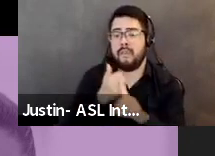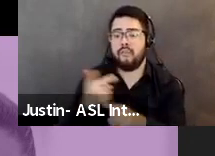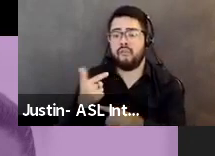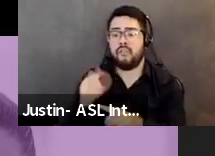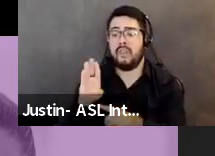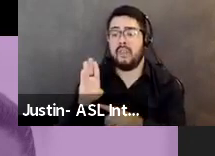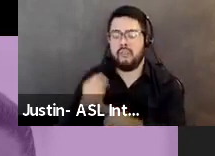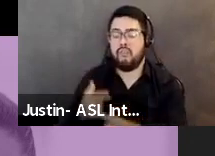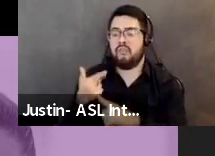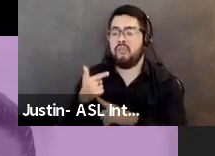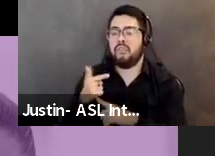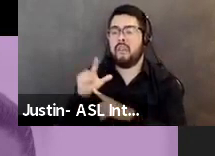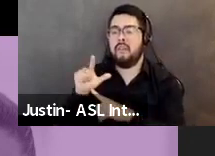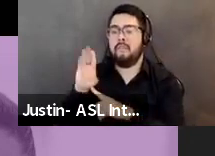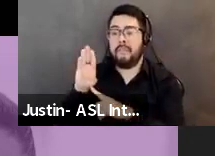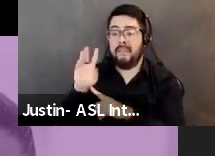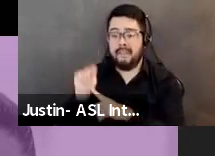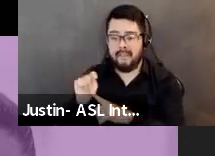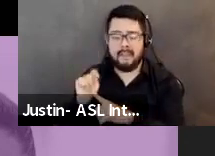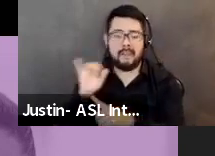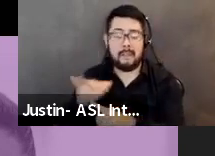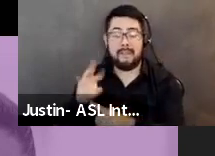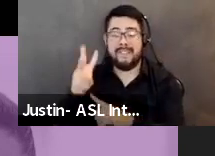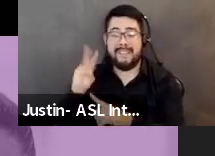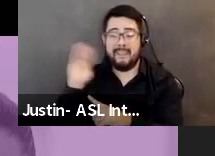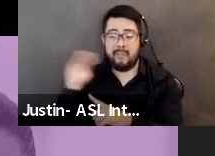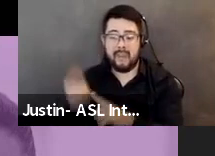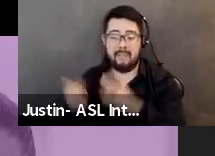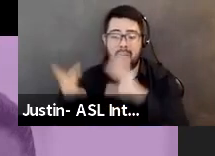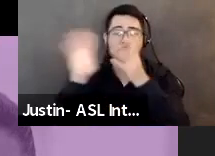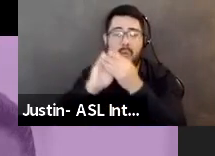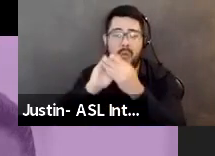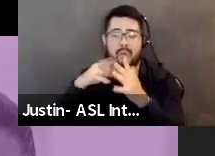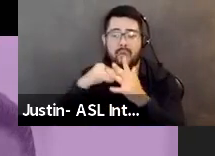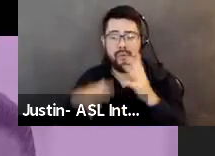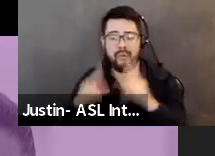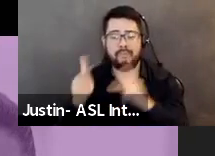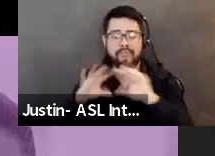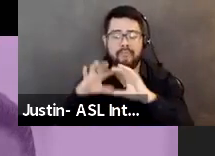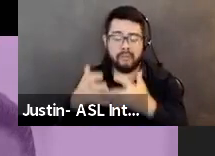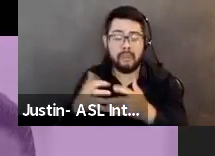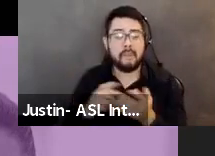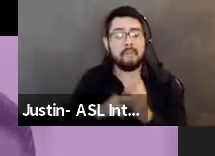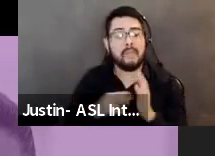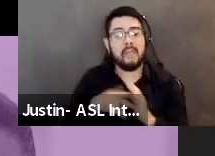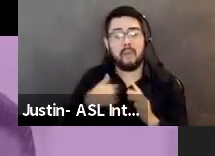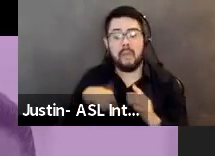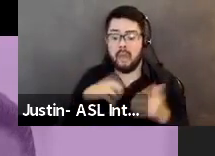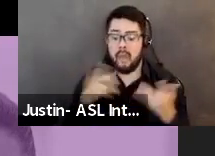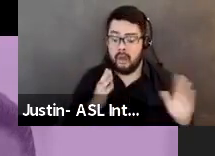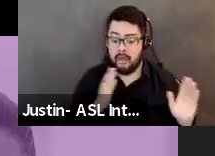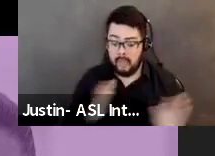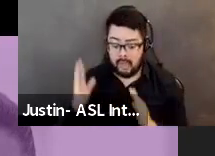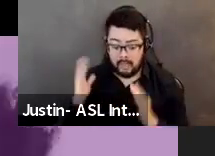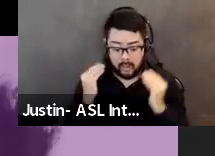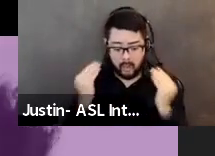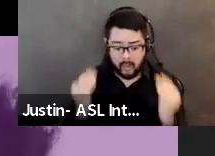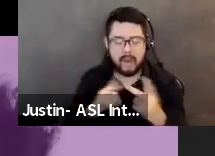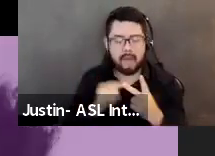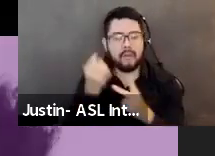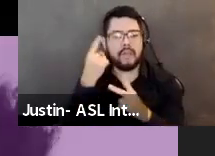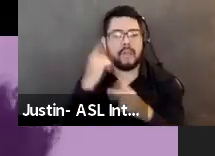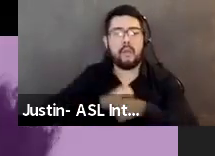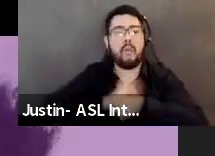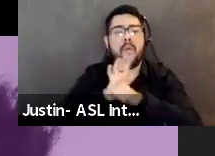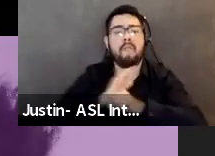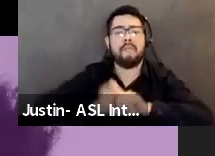that rate is nearly 60 percent so having that information things that we were already planning to act on and knowing the impacts of covet and